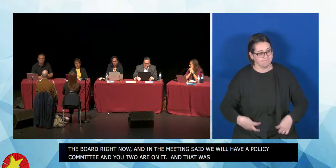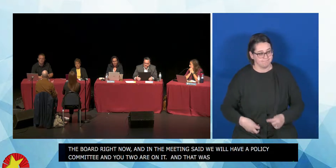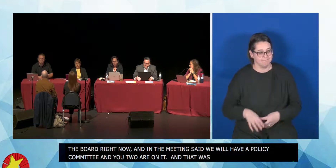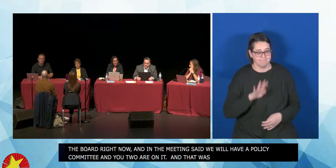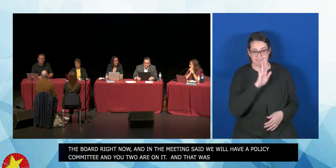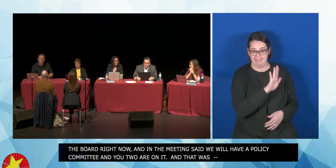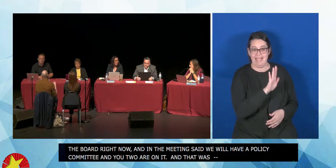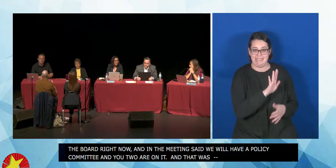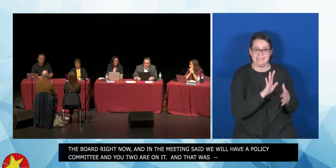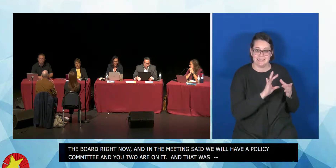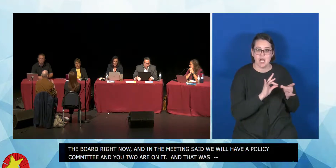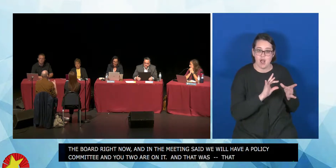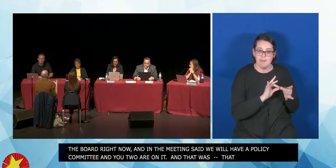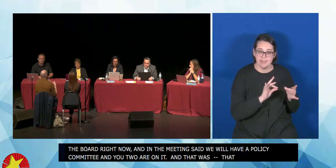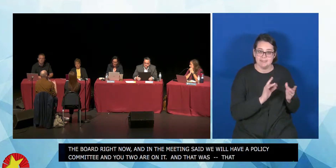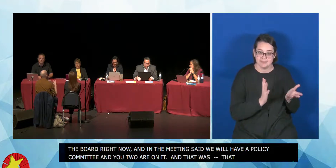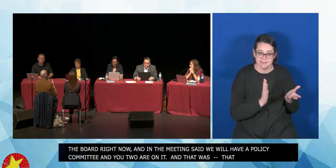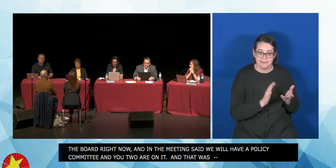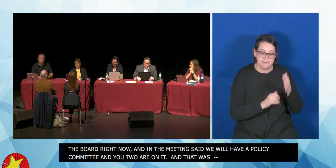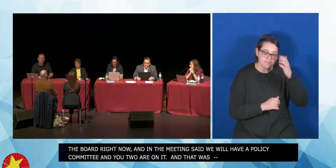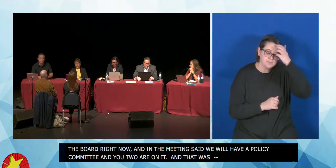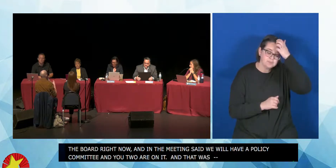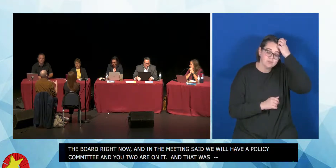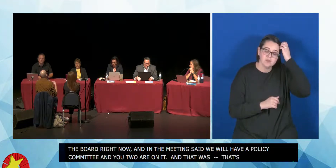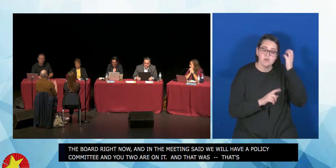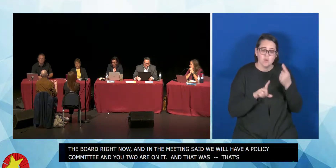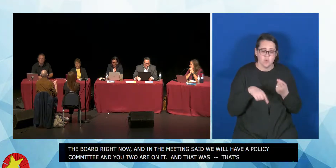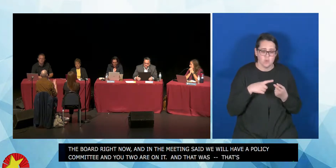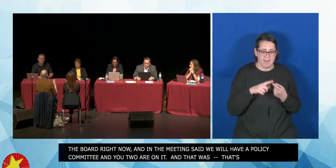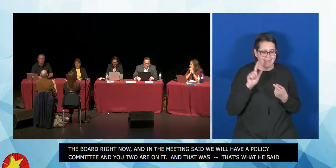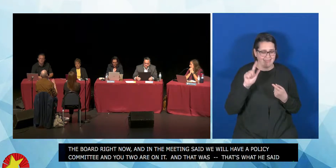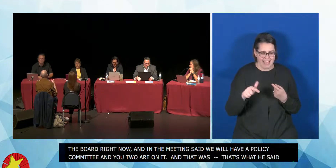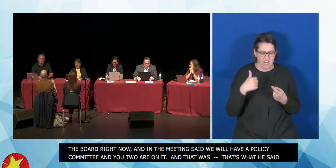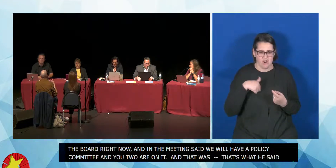said. As we looked at it later,